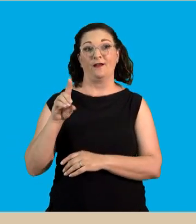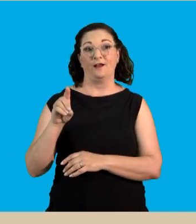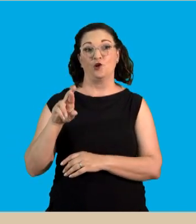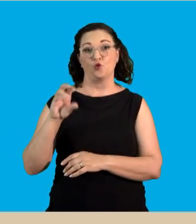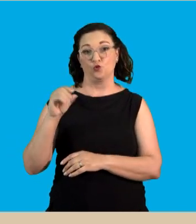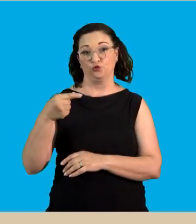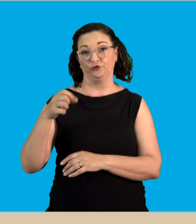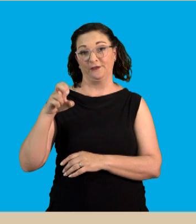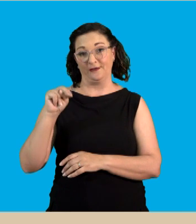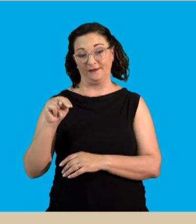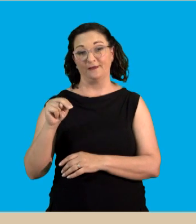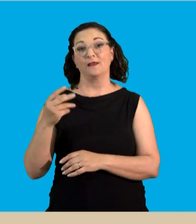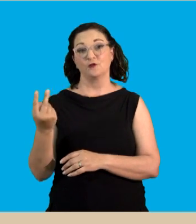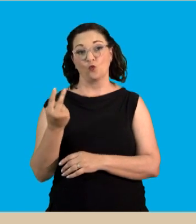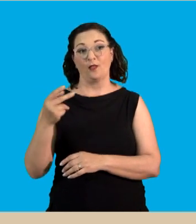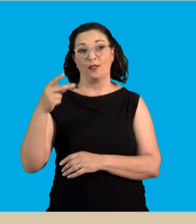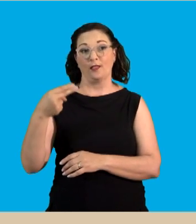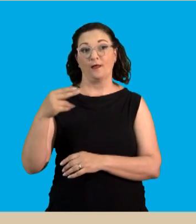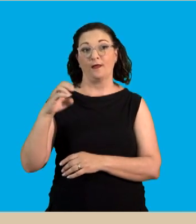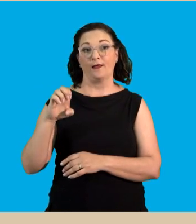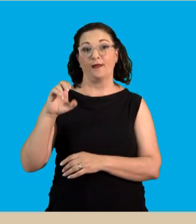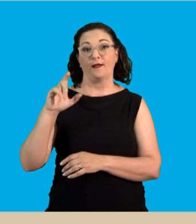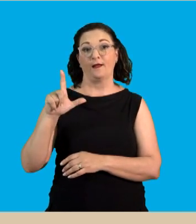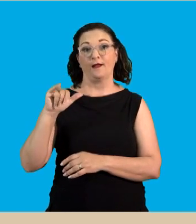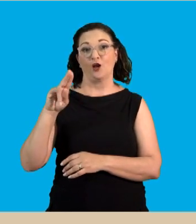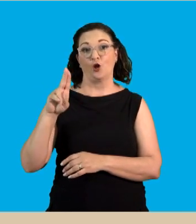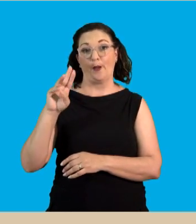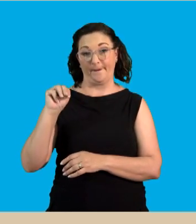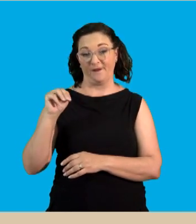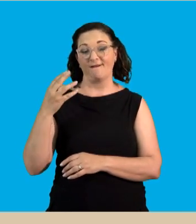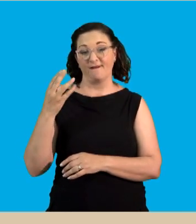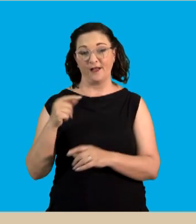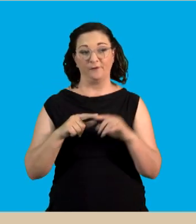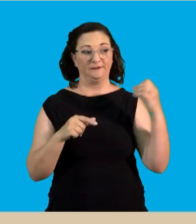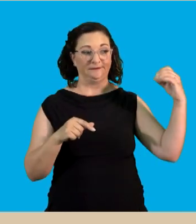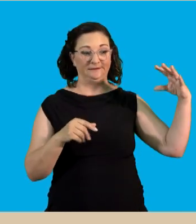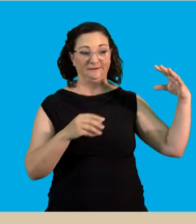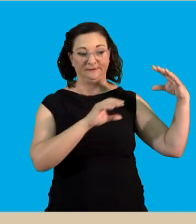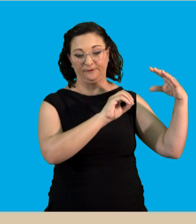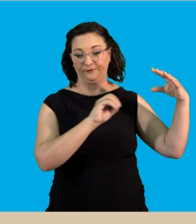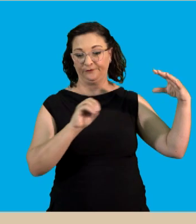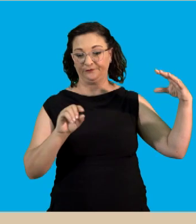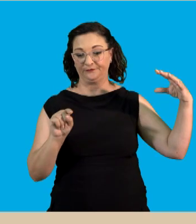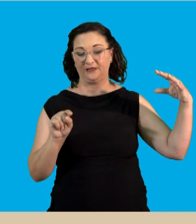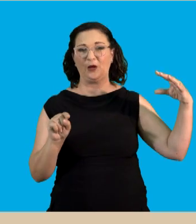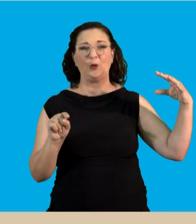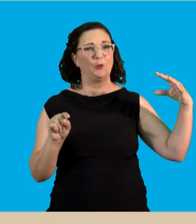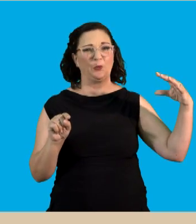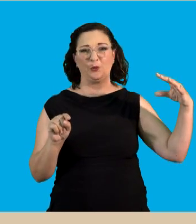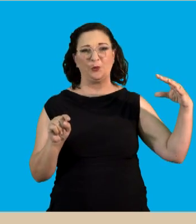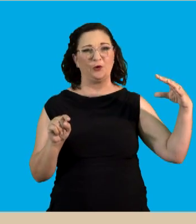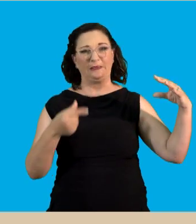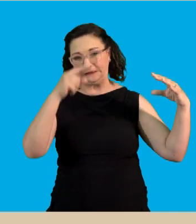consists of hydrogen as well as helium. And due to the distance from the sun, it gets